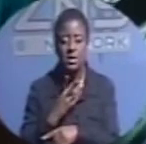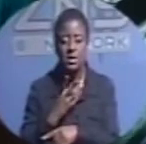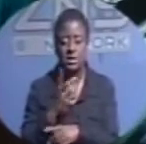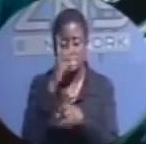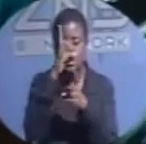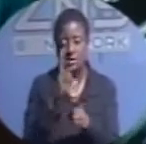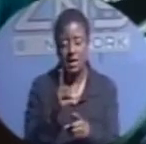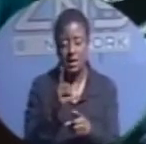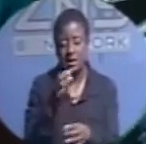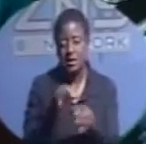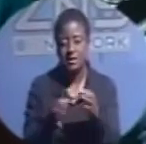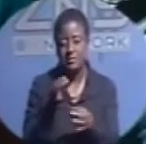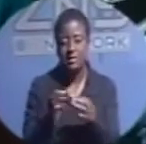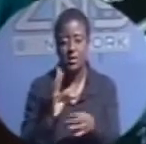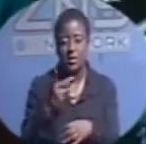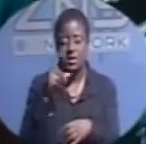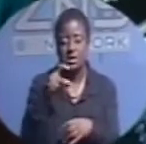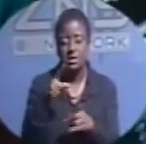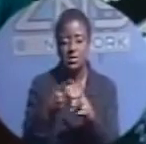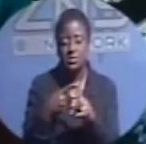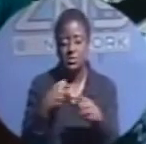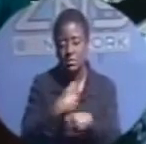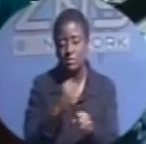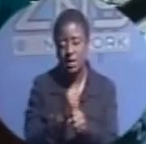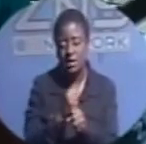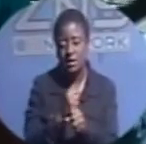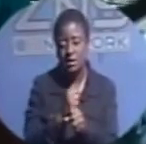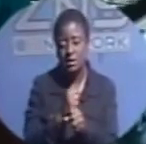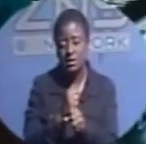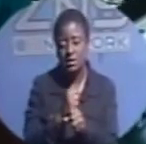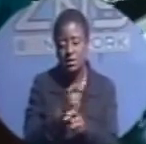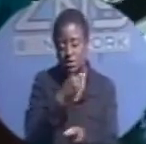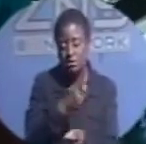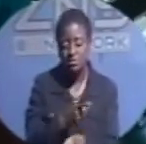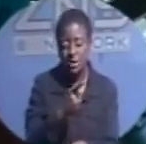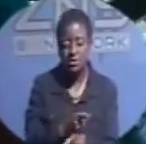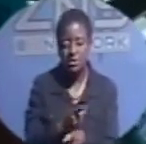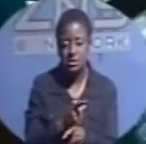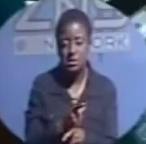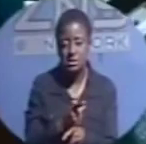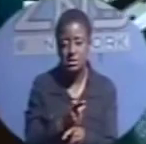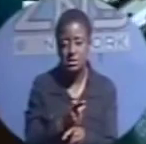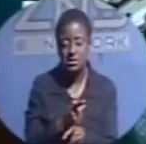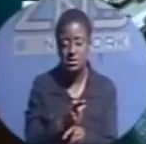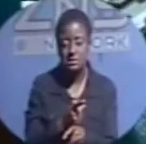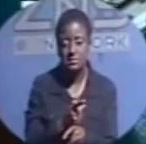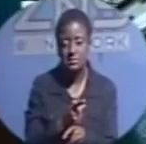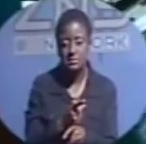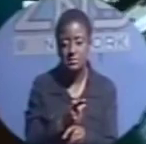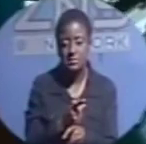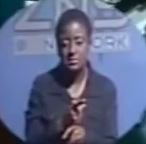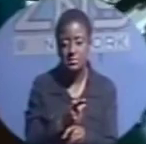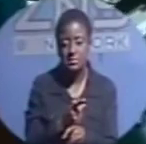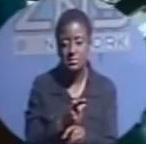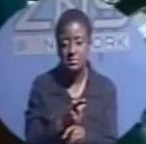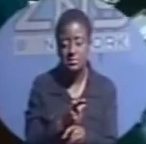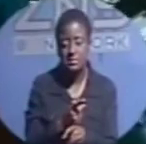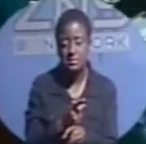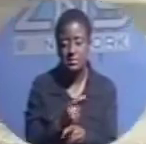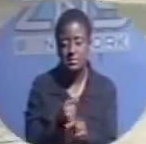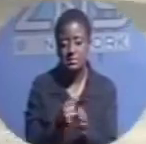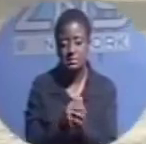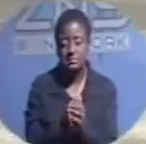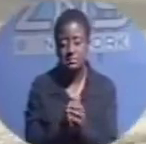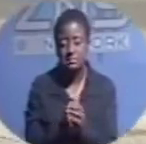to or not make the corrections that's necessary to make the experience more pleasant for those